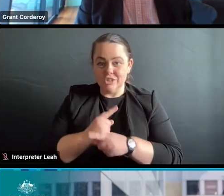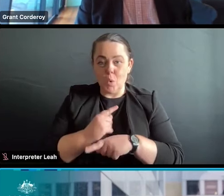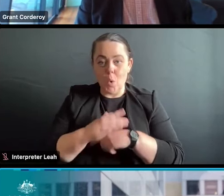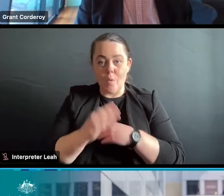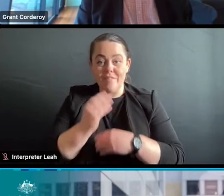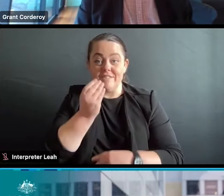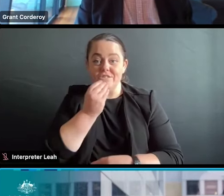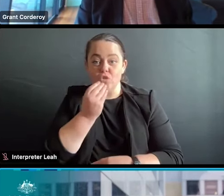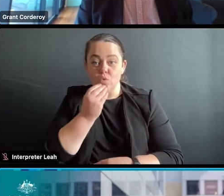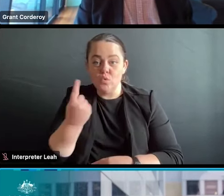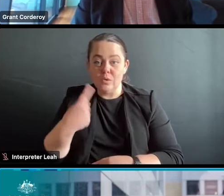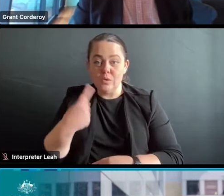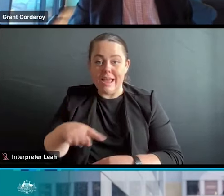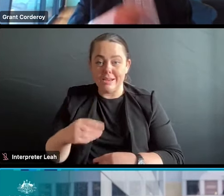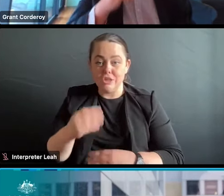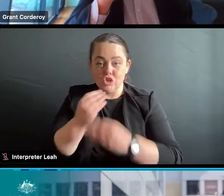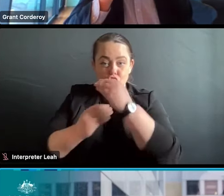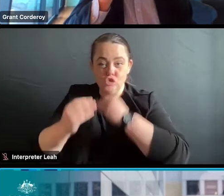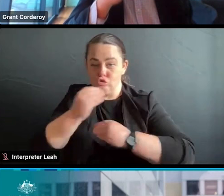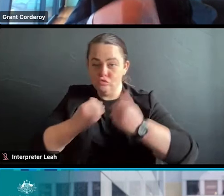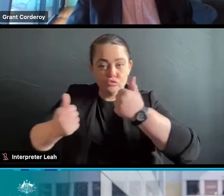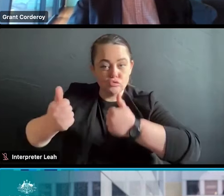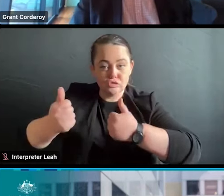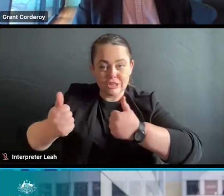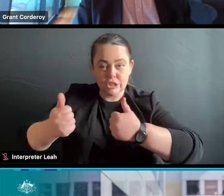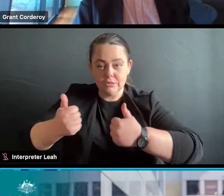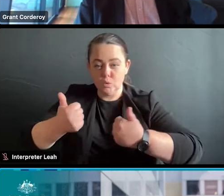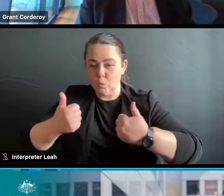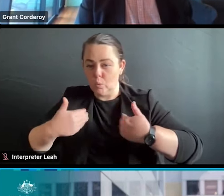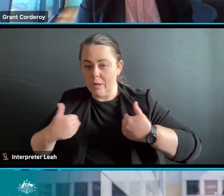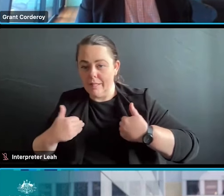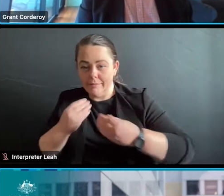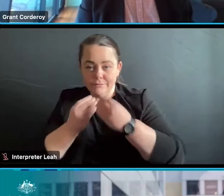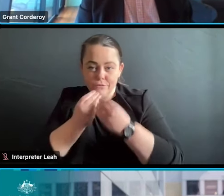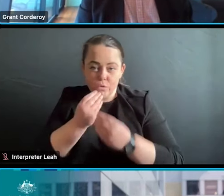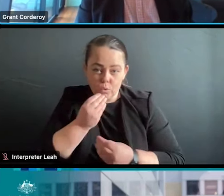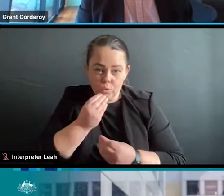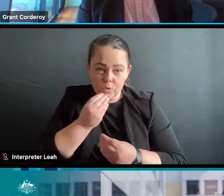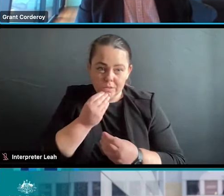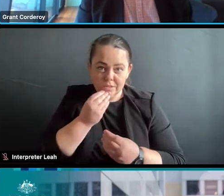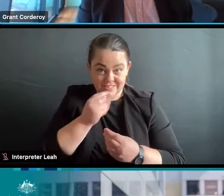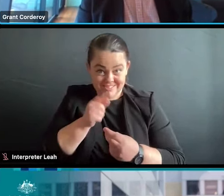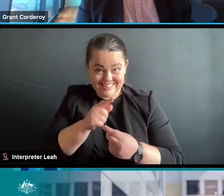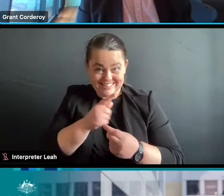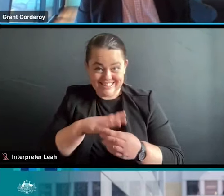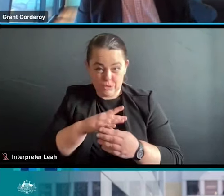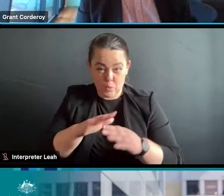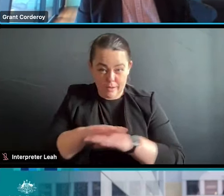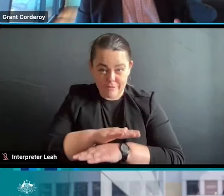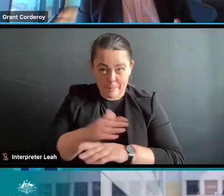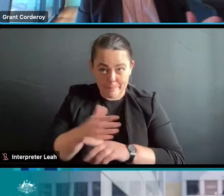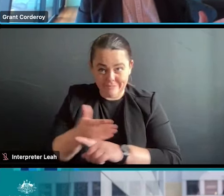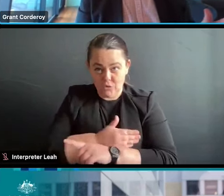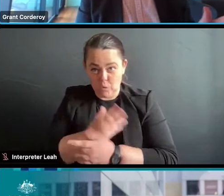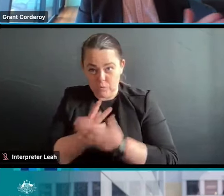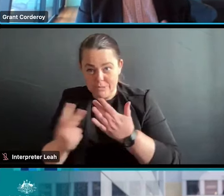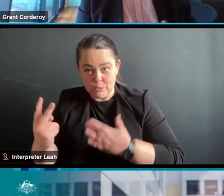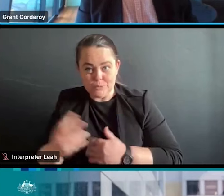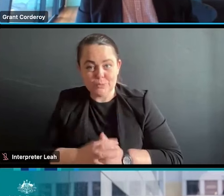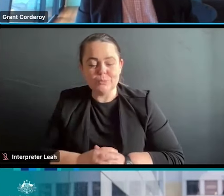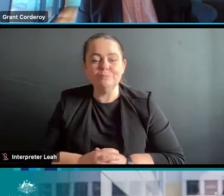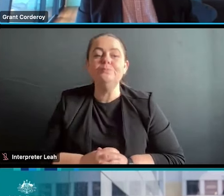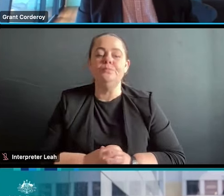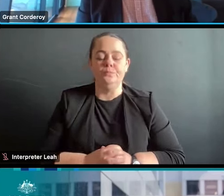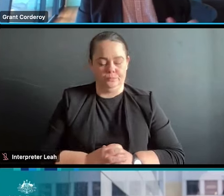of the report, if that works for you. Yeah, no, perfectly. So again, many of the home care